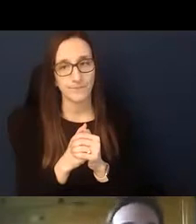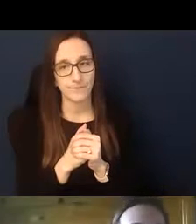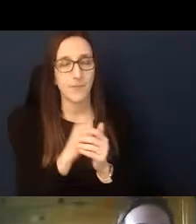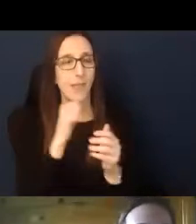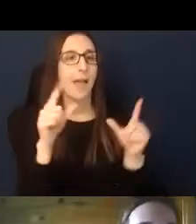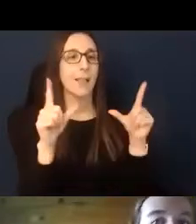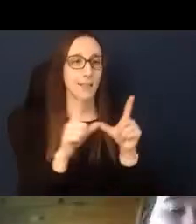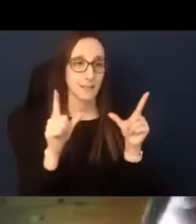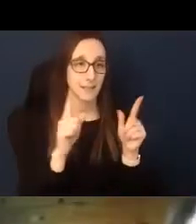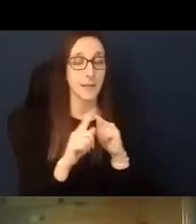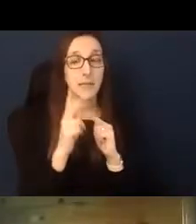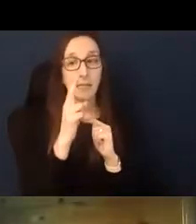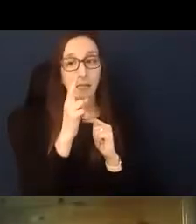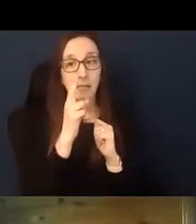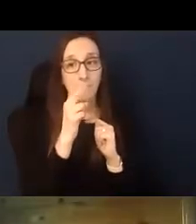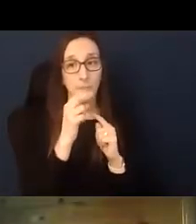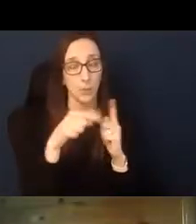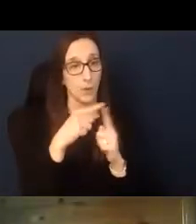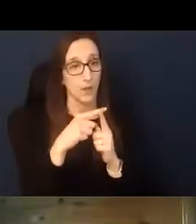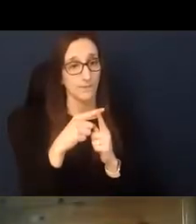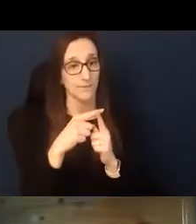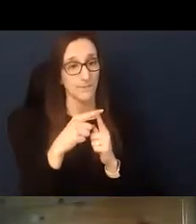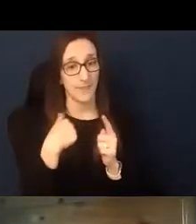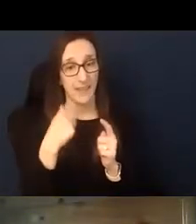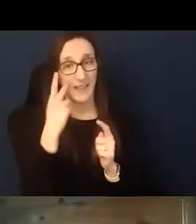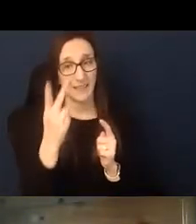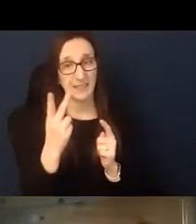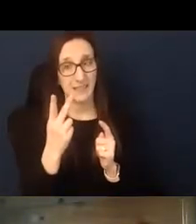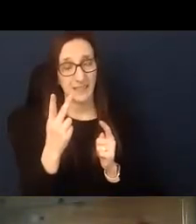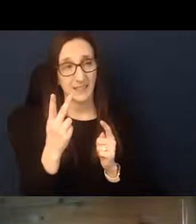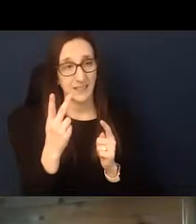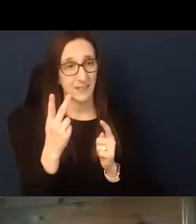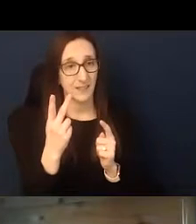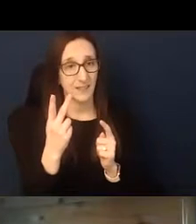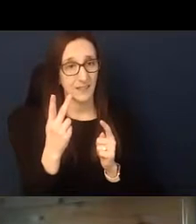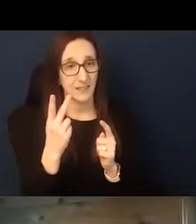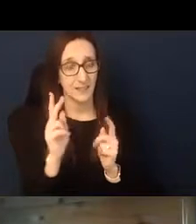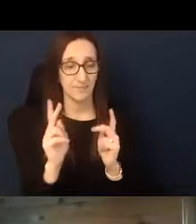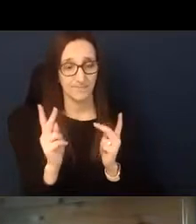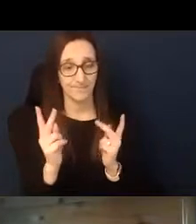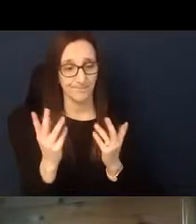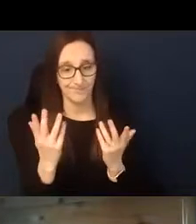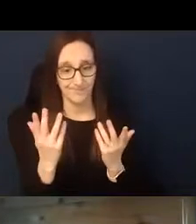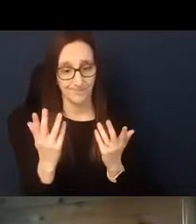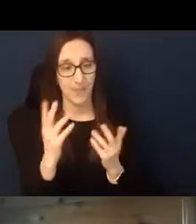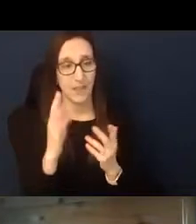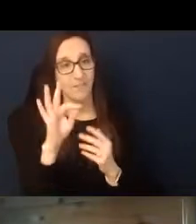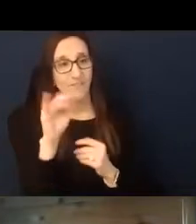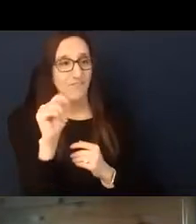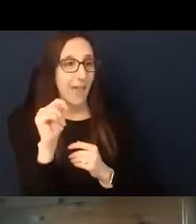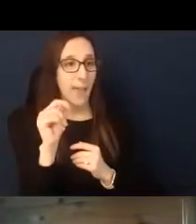it's funny, but it's like when you go, because I see a lot of times like you'll go and there'll be like some kind of fat